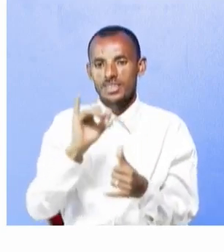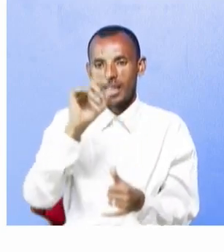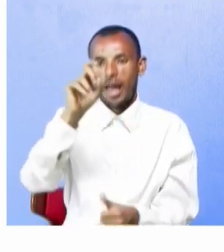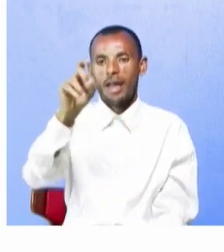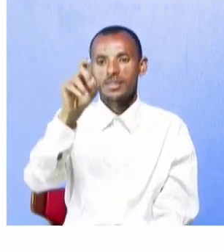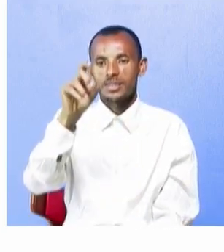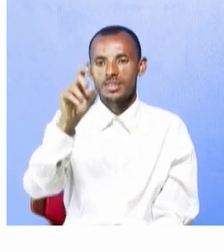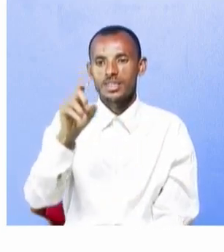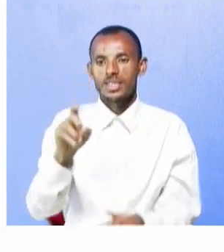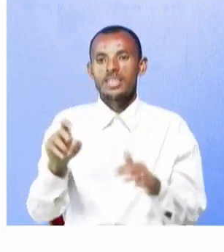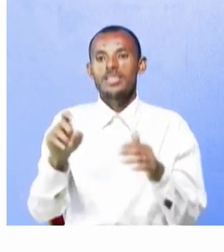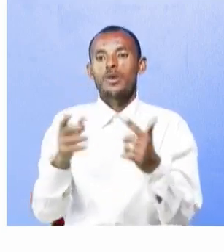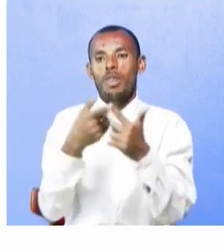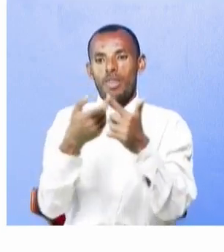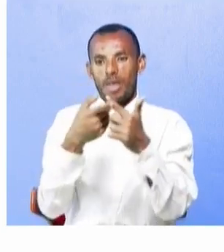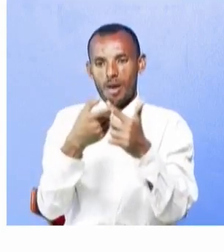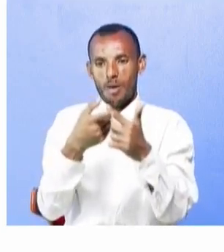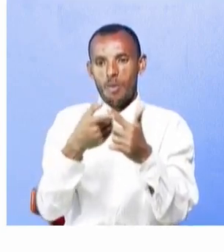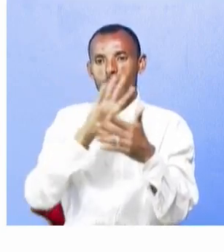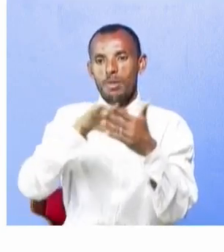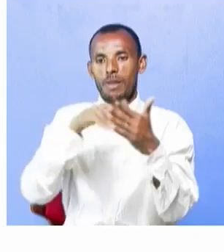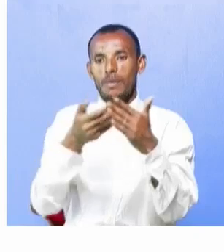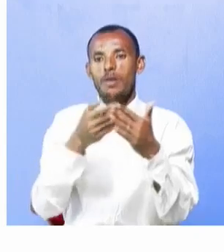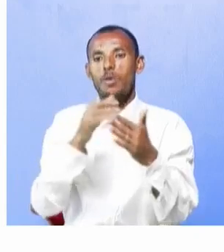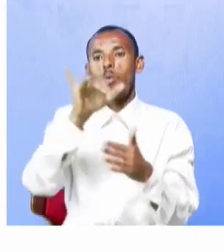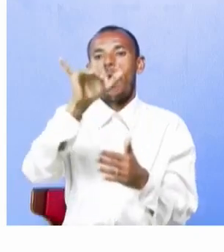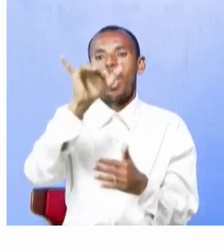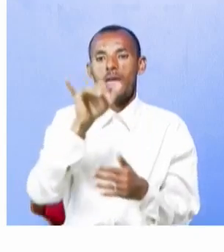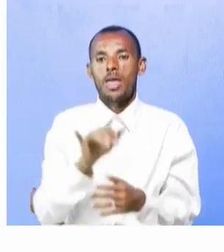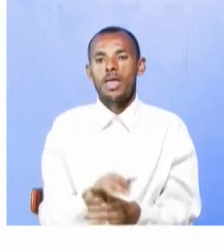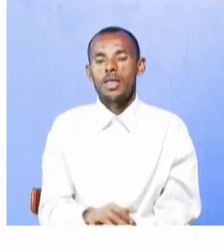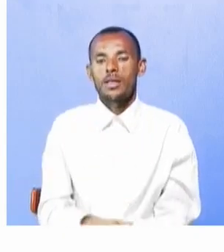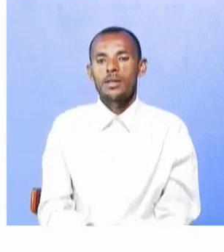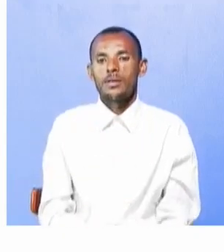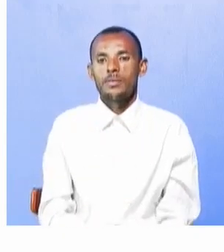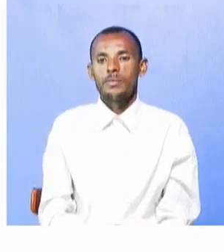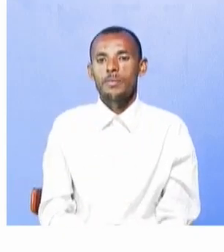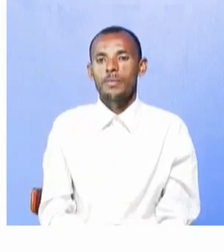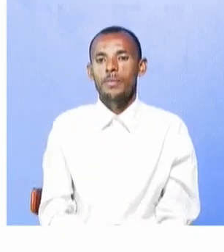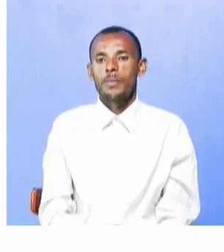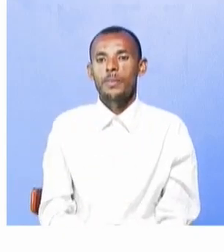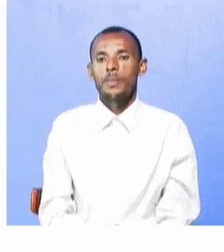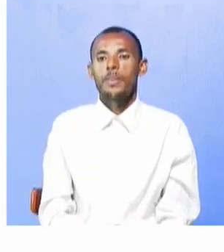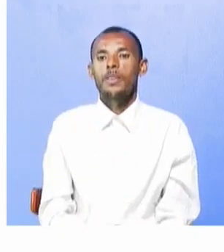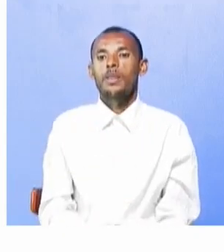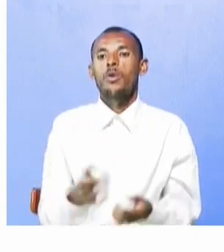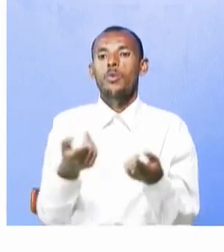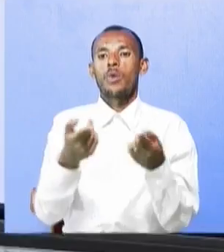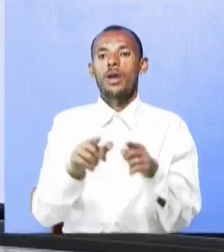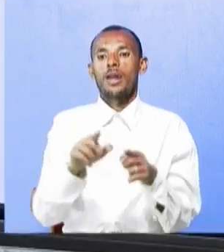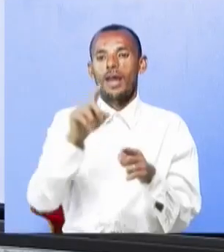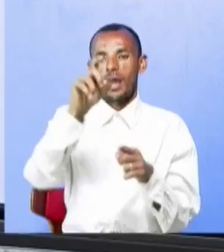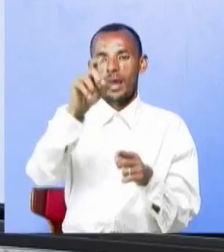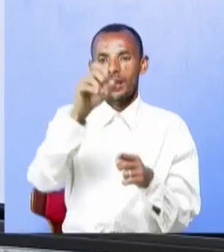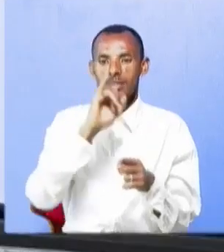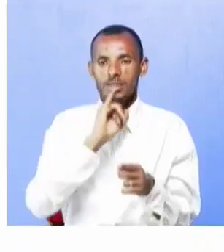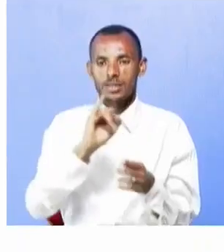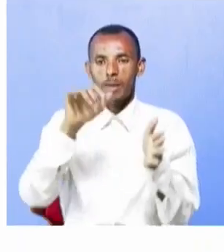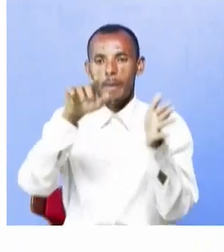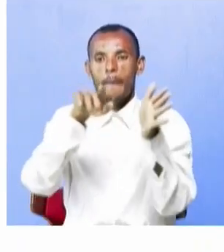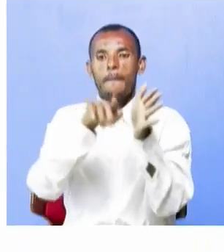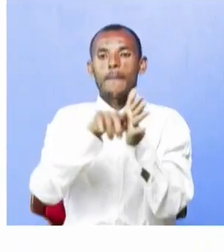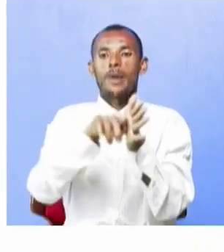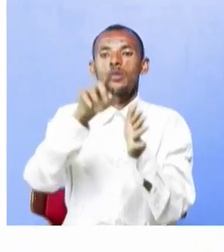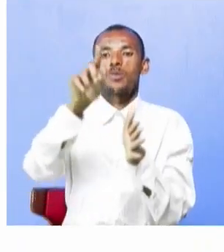values and the second contains y values. So whenever x is minus